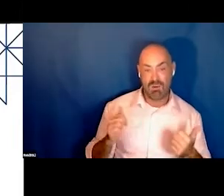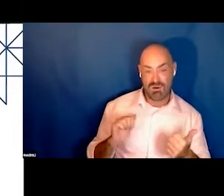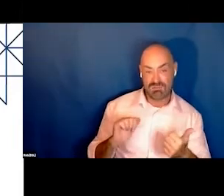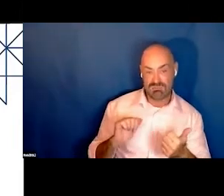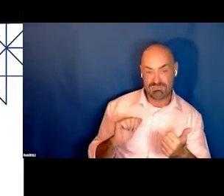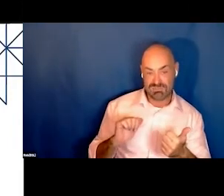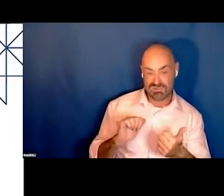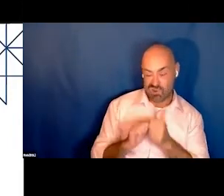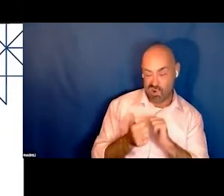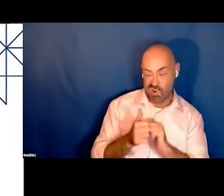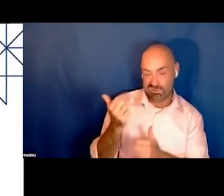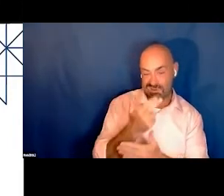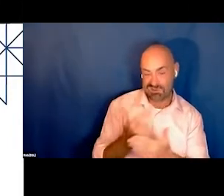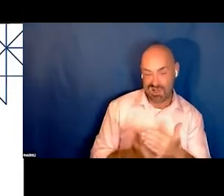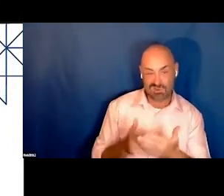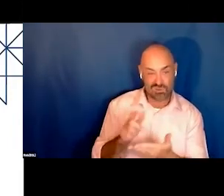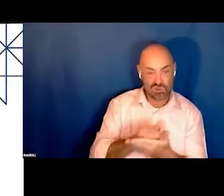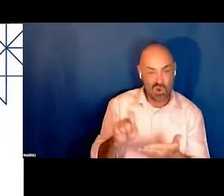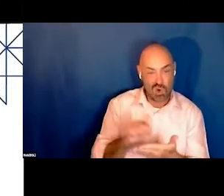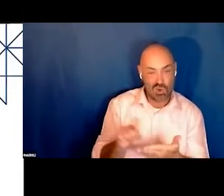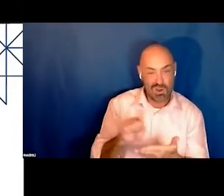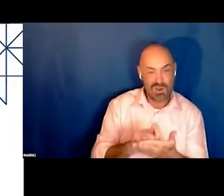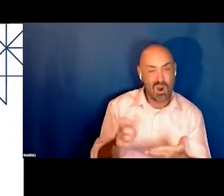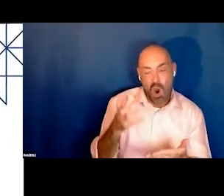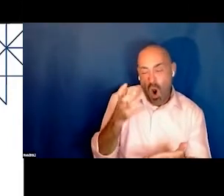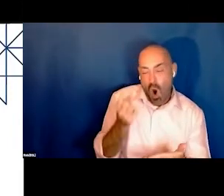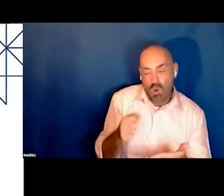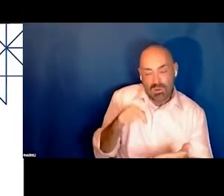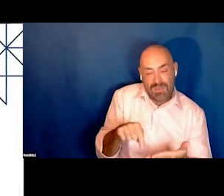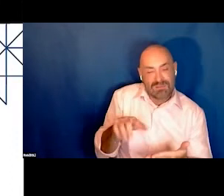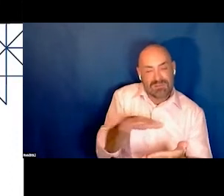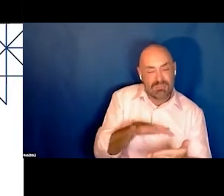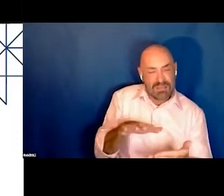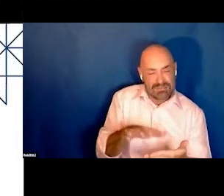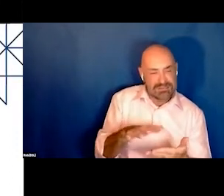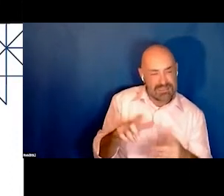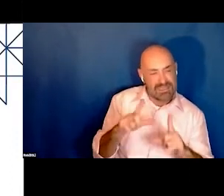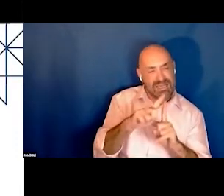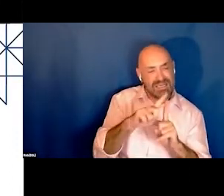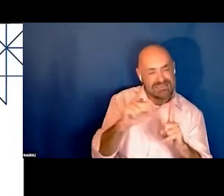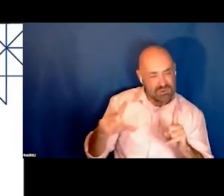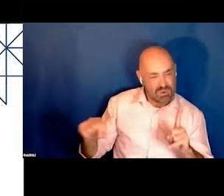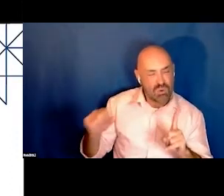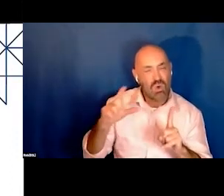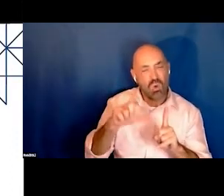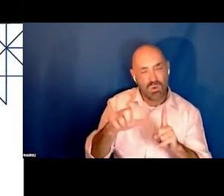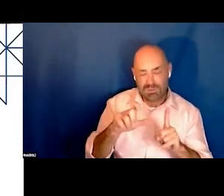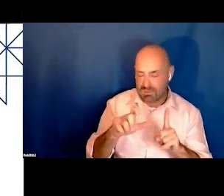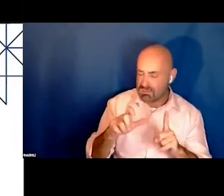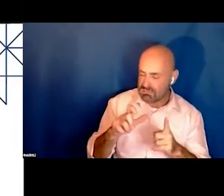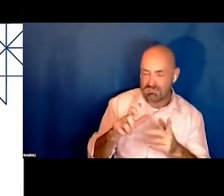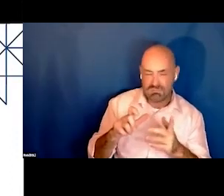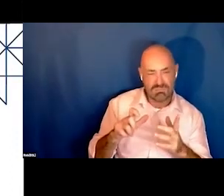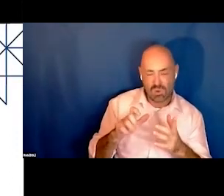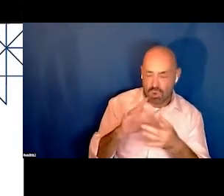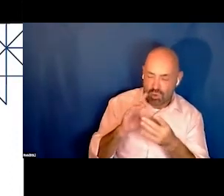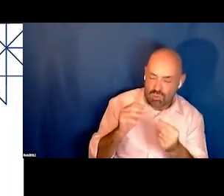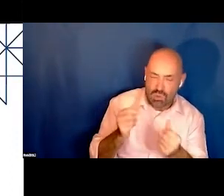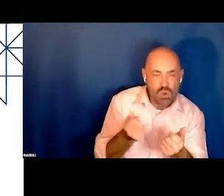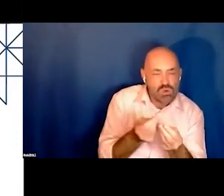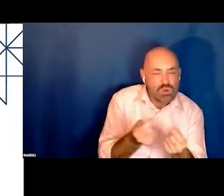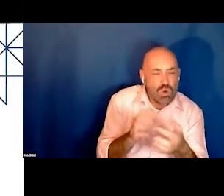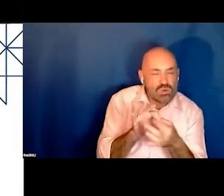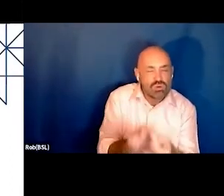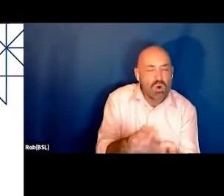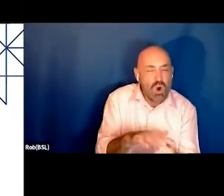journal and Hold This Space, which is a digital platform also done with Common Vision and Force of Nature and science,